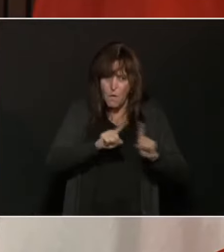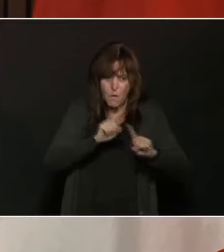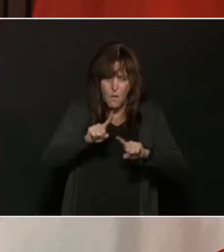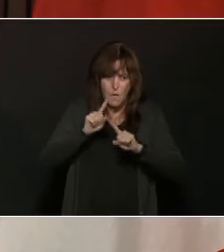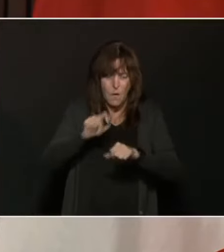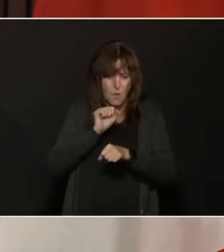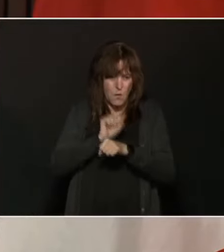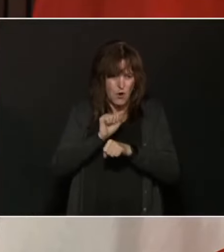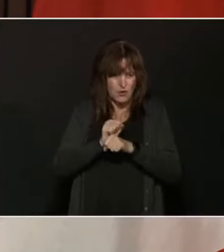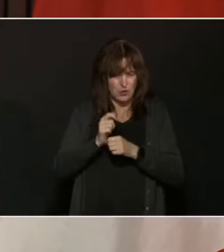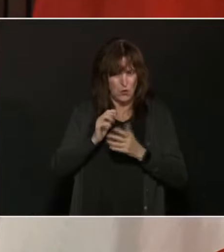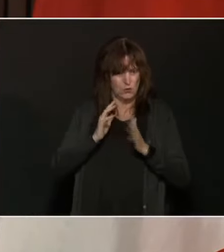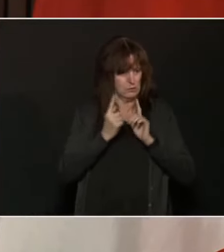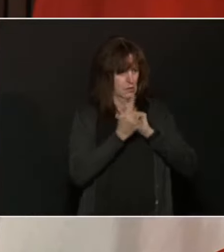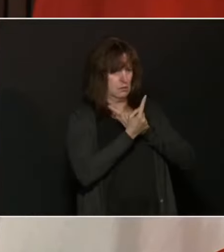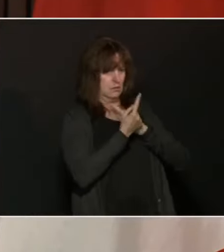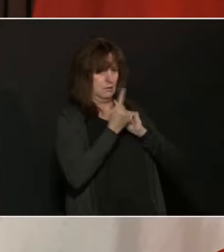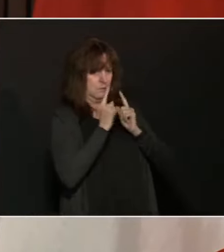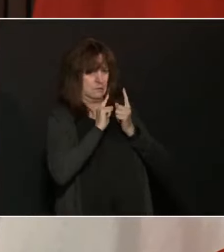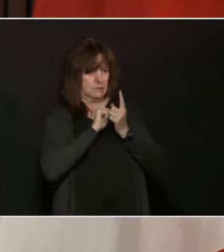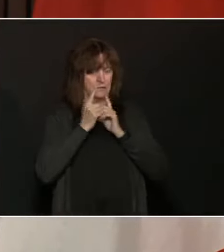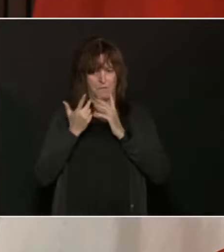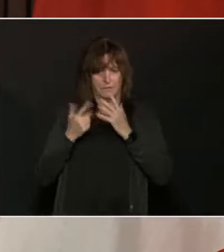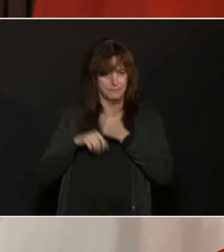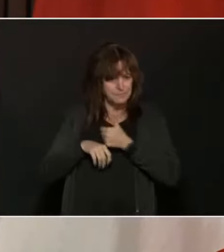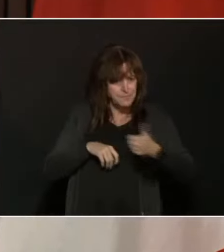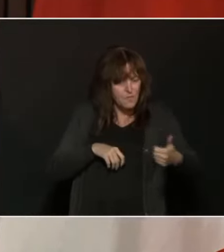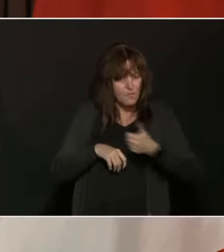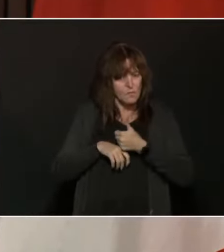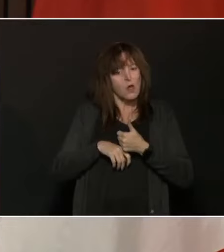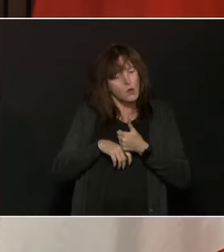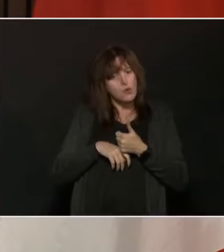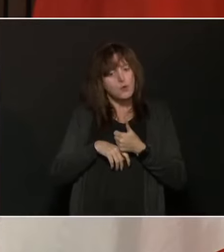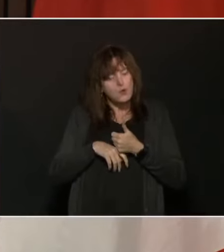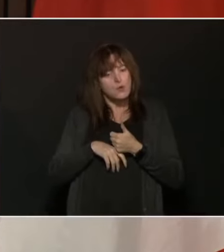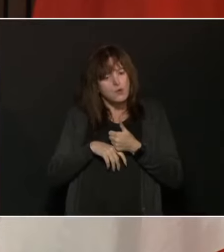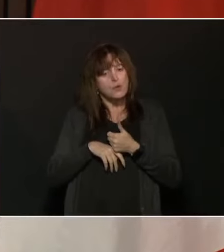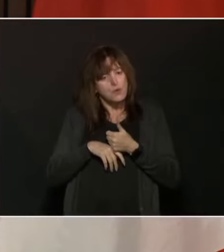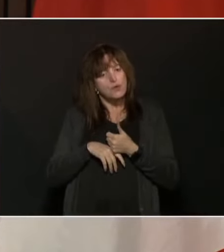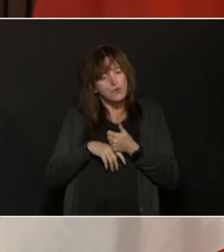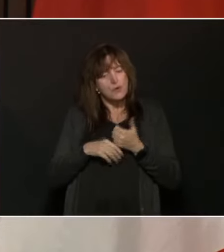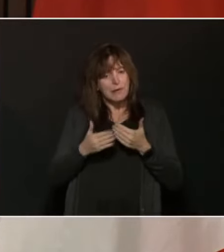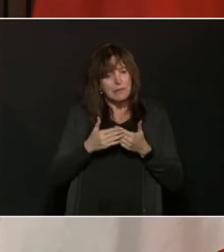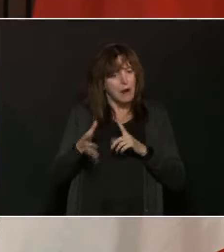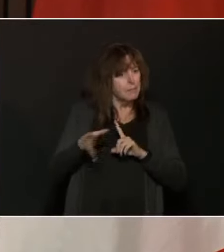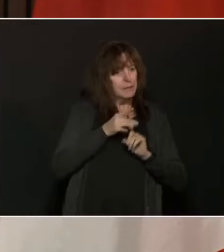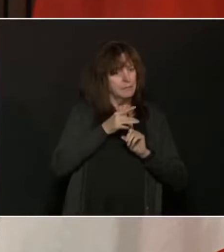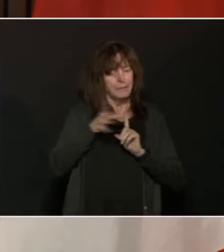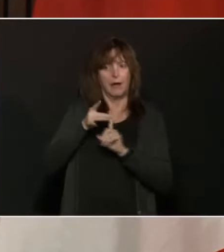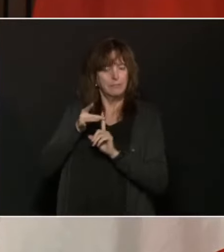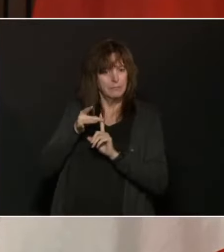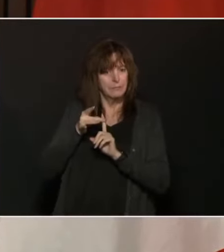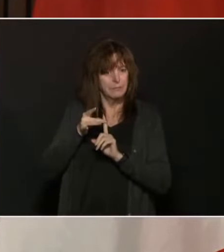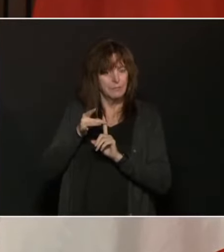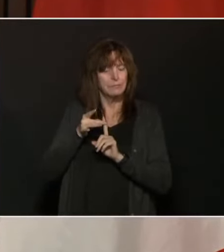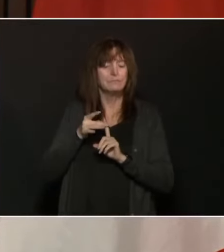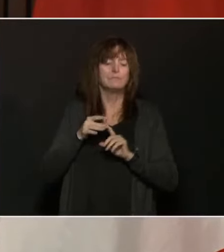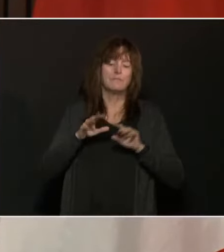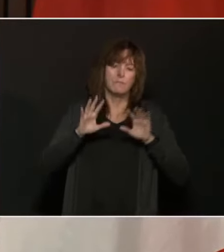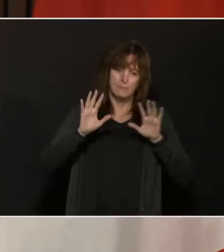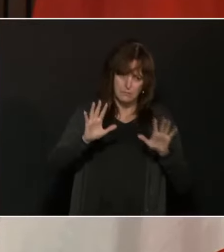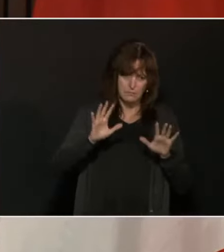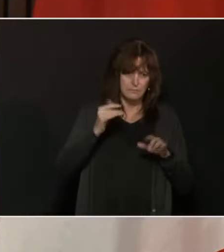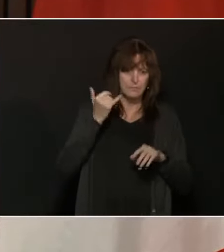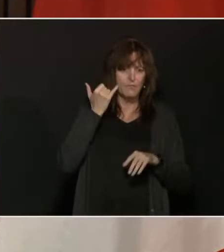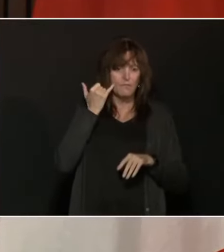These essential workplaces are highly associated with the risk of exposure to COVID. And just like a forest fire, if we don't pay attention to the hot spots, the